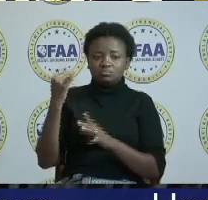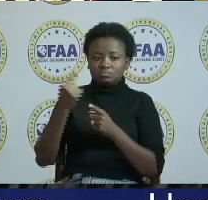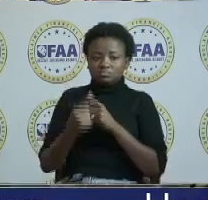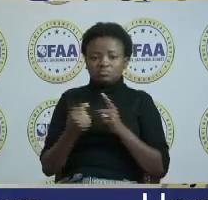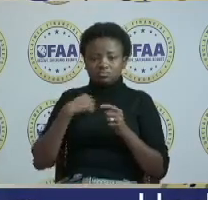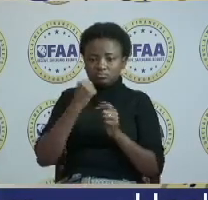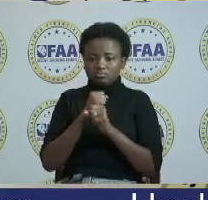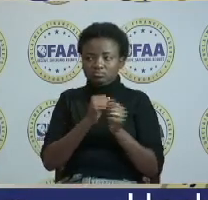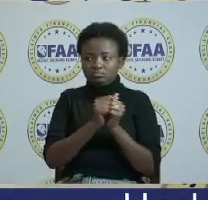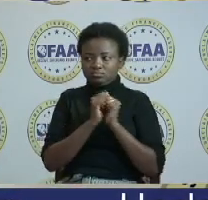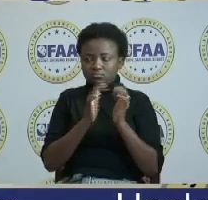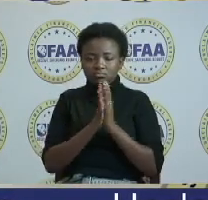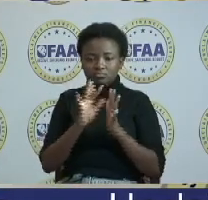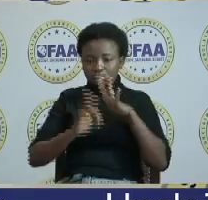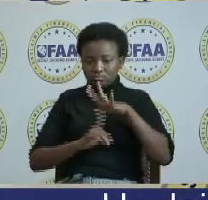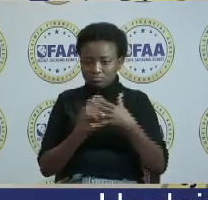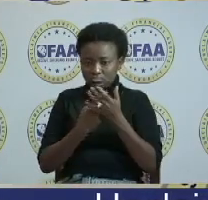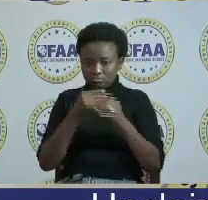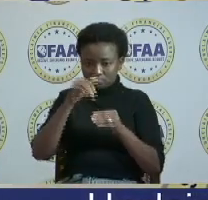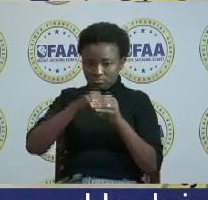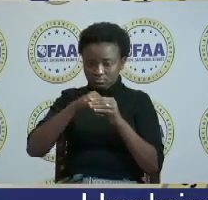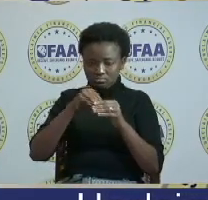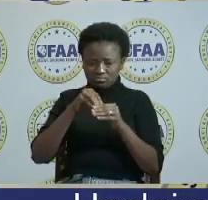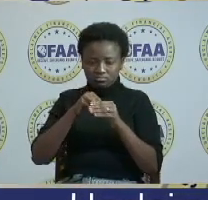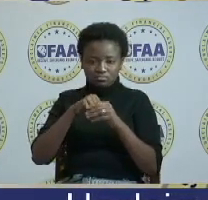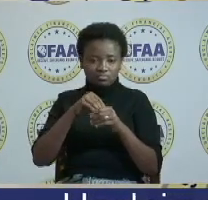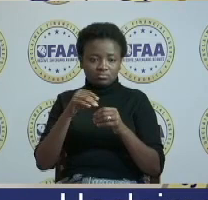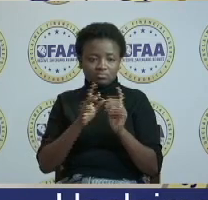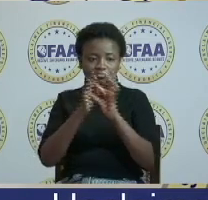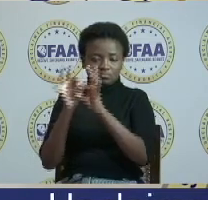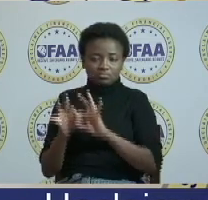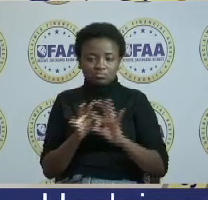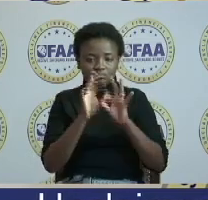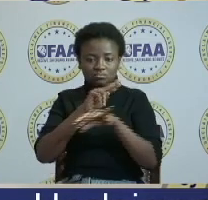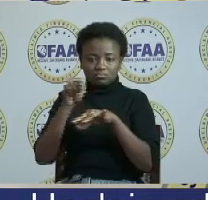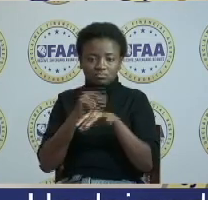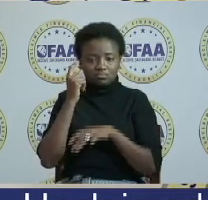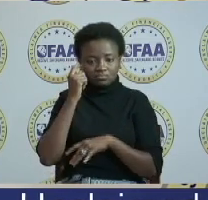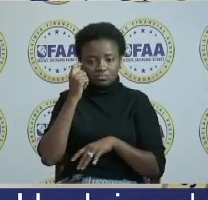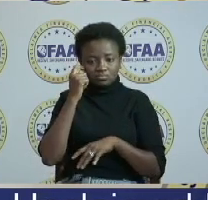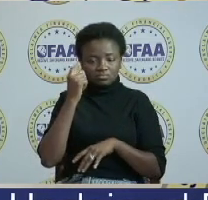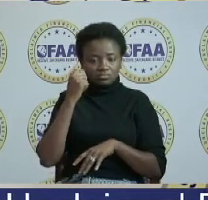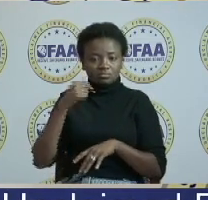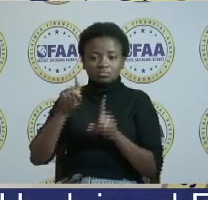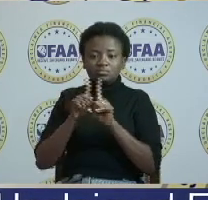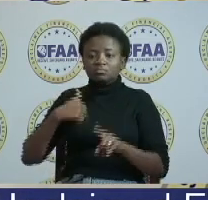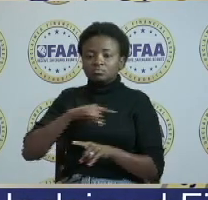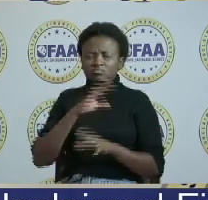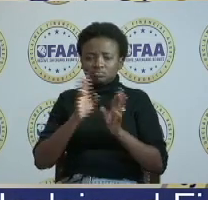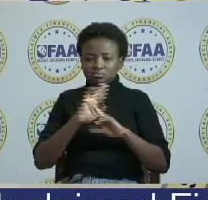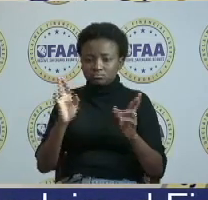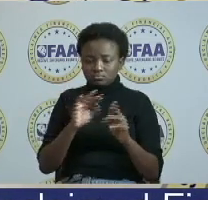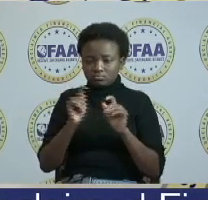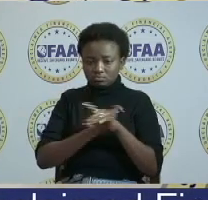with the Ministry of Interior and National Coordination, and we were able to train the deputy county